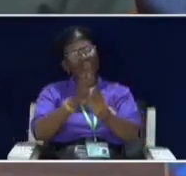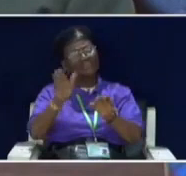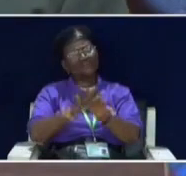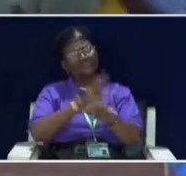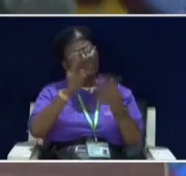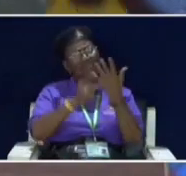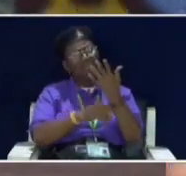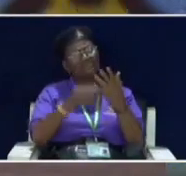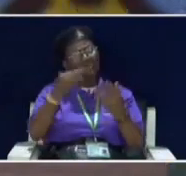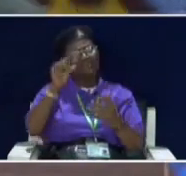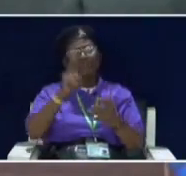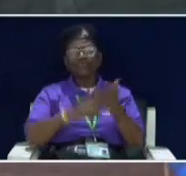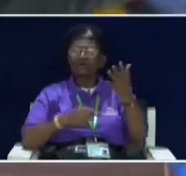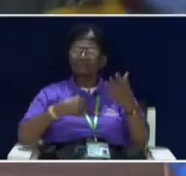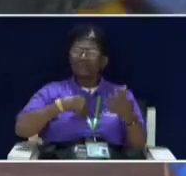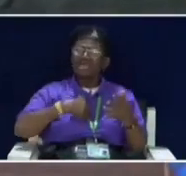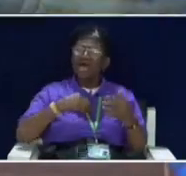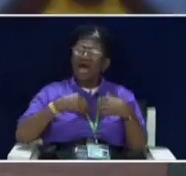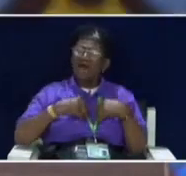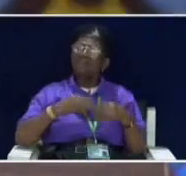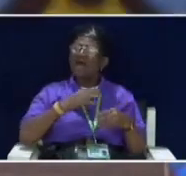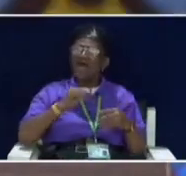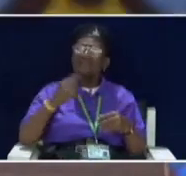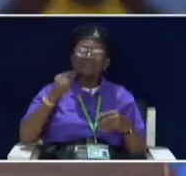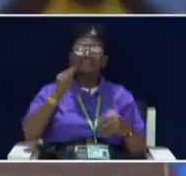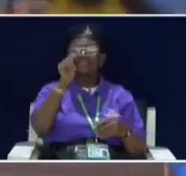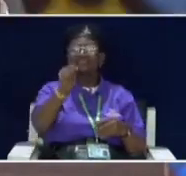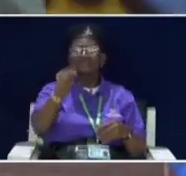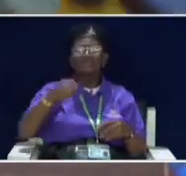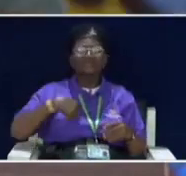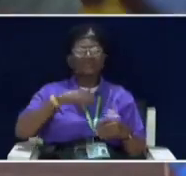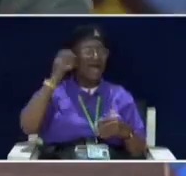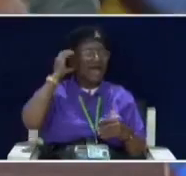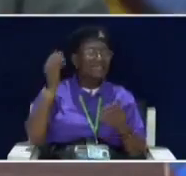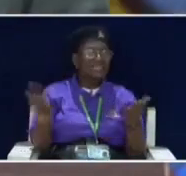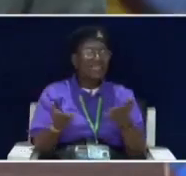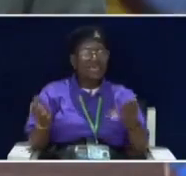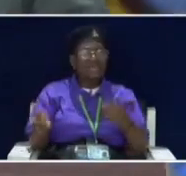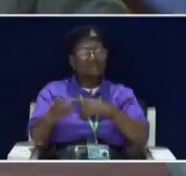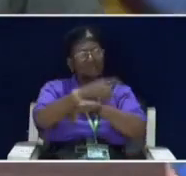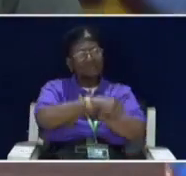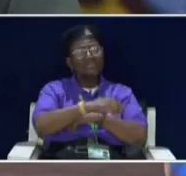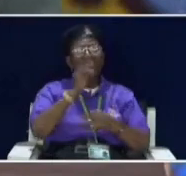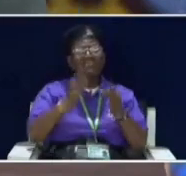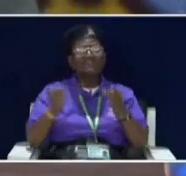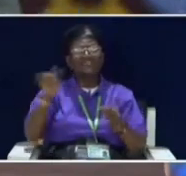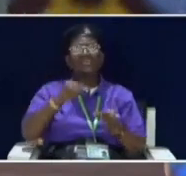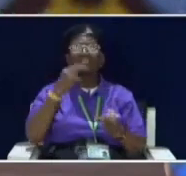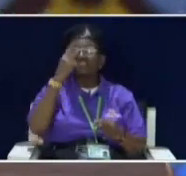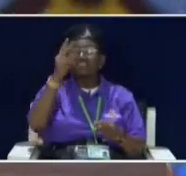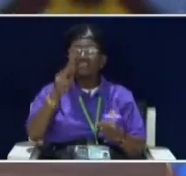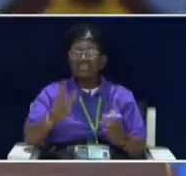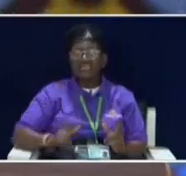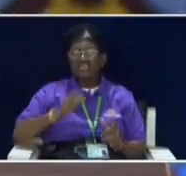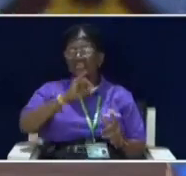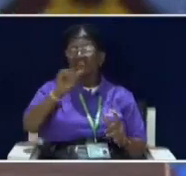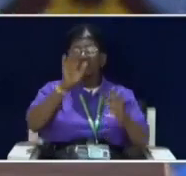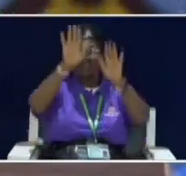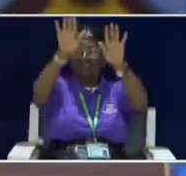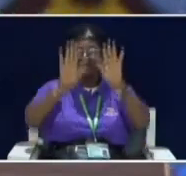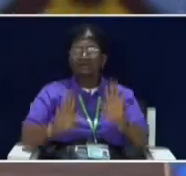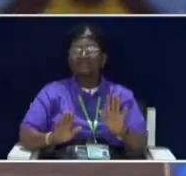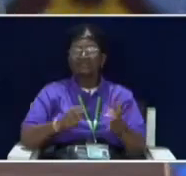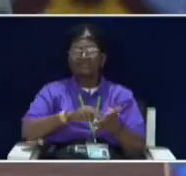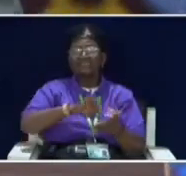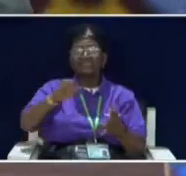am, and by the testimonies that we've heard here today, if they can see a living miracle standing in front of them, then